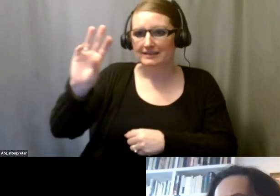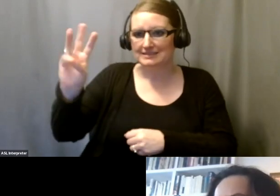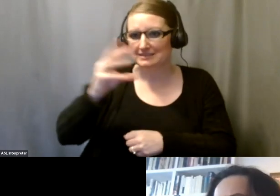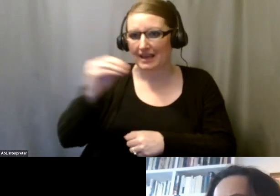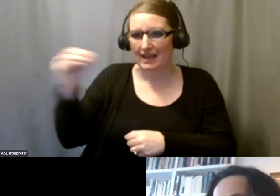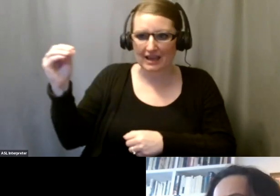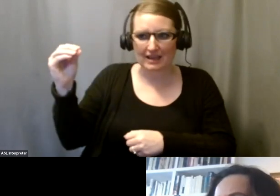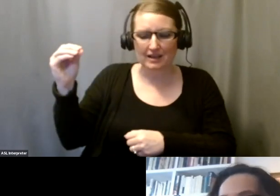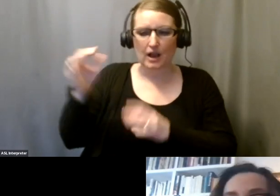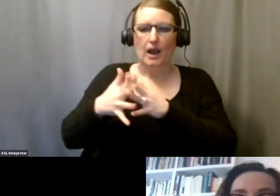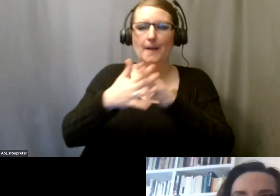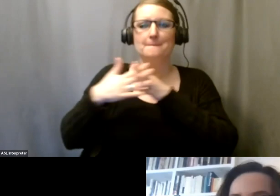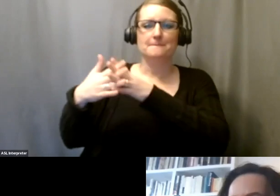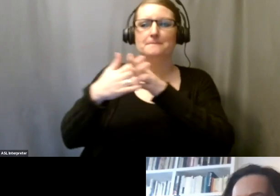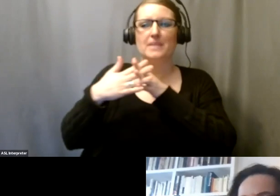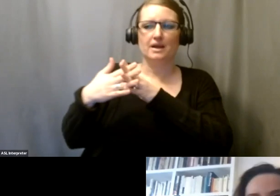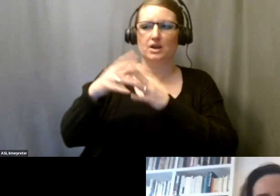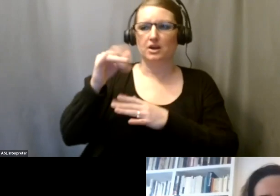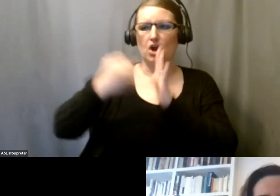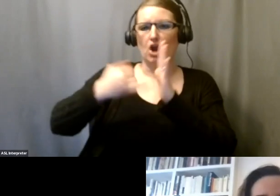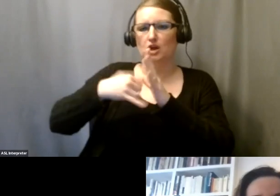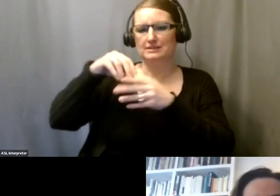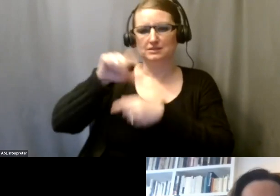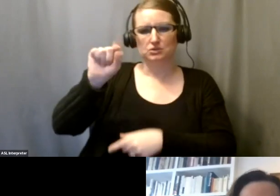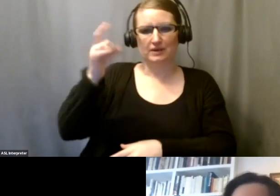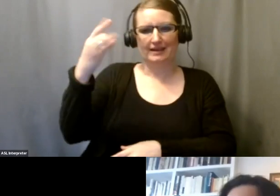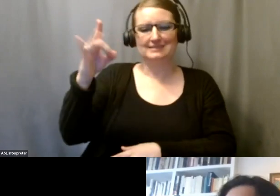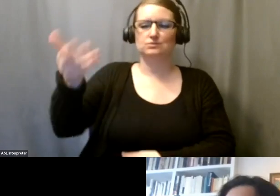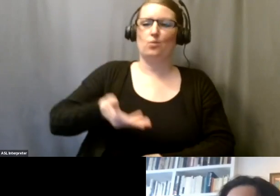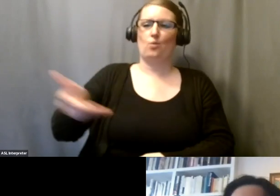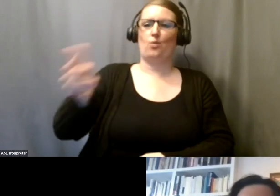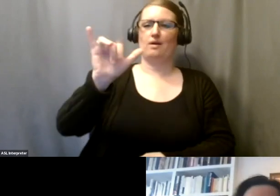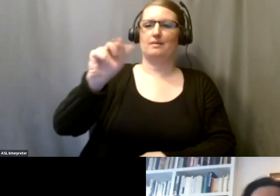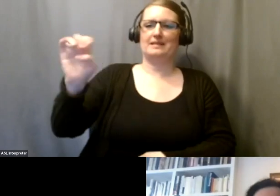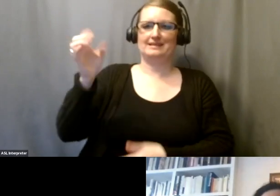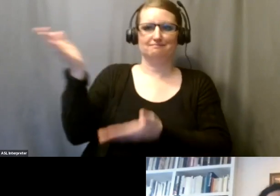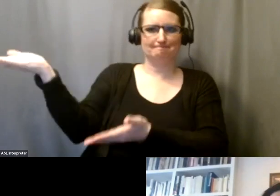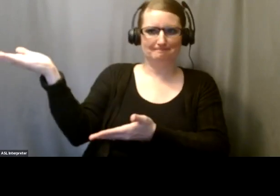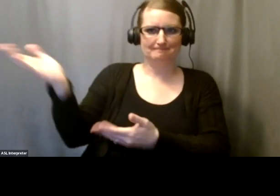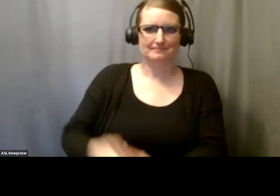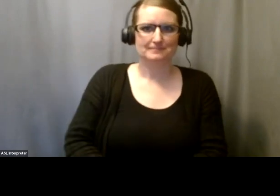Outliers in American Vanguard Art in 2018. Welcome, Lynn.